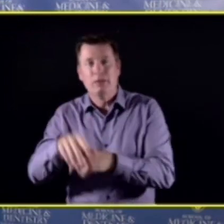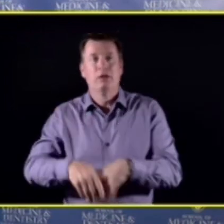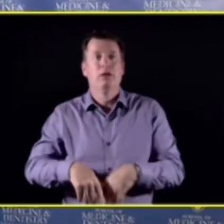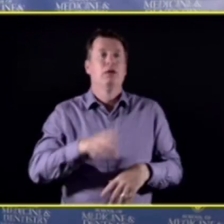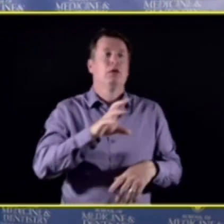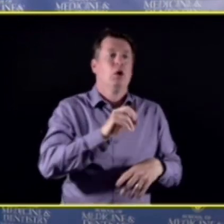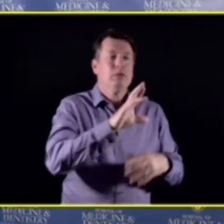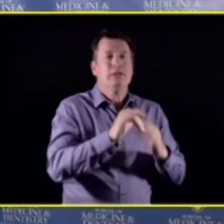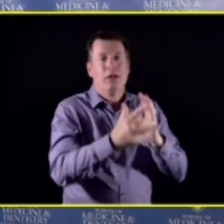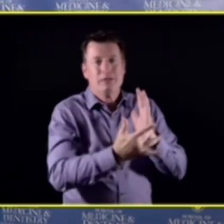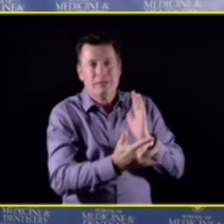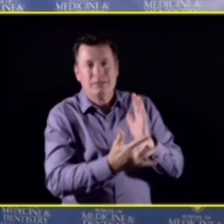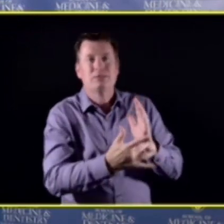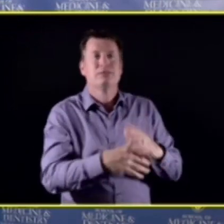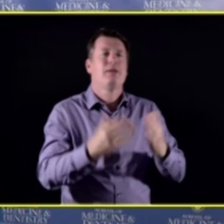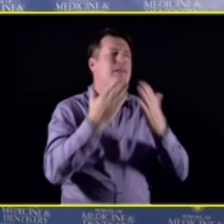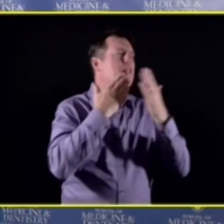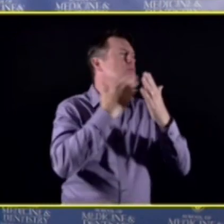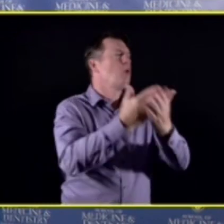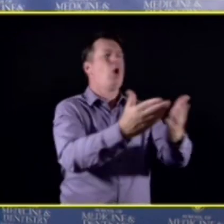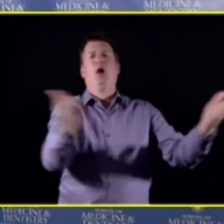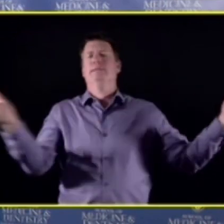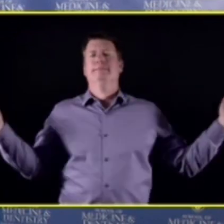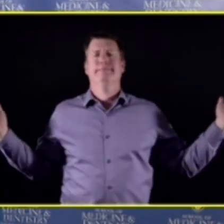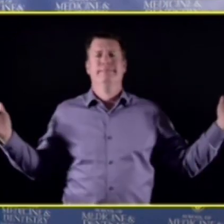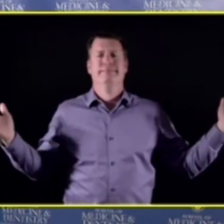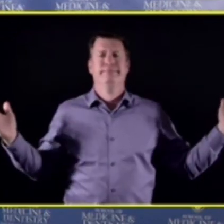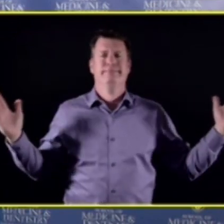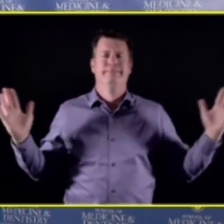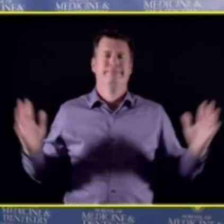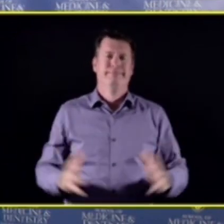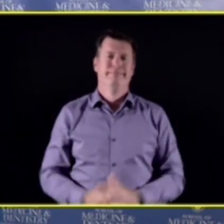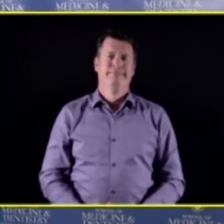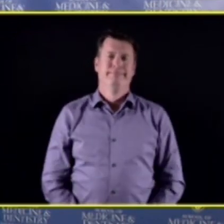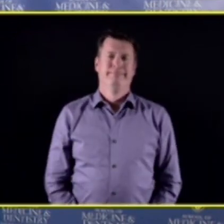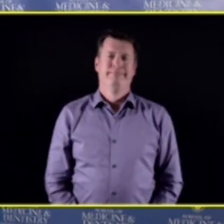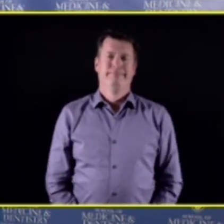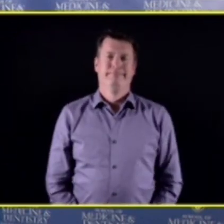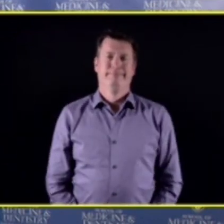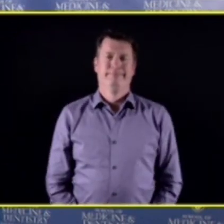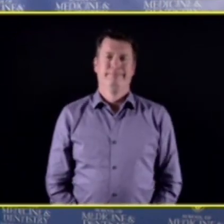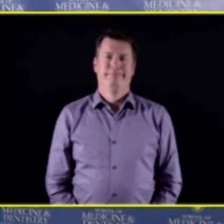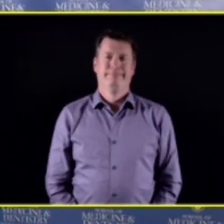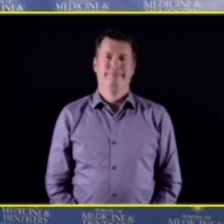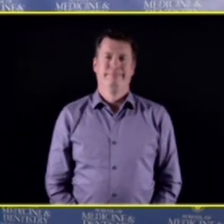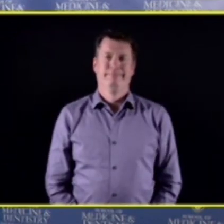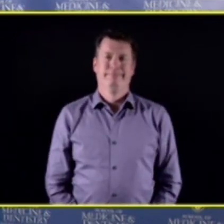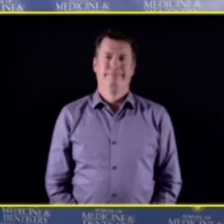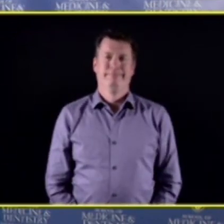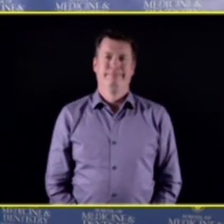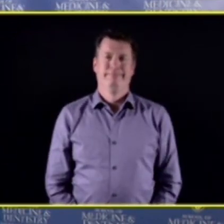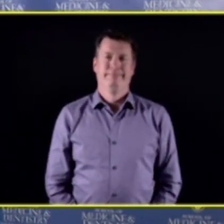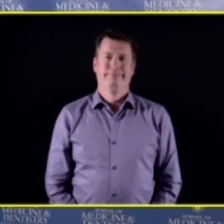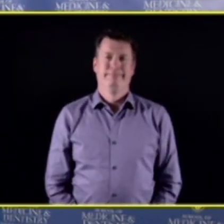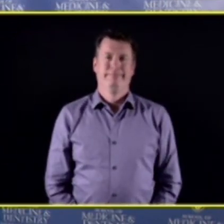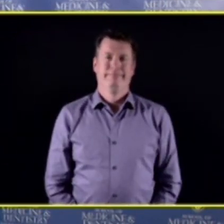very much, and we'll close this meeting for today. Thanks, Al. Thanks.